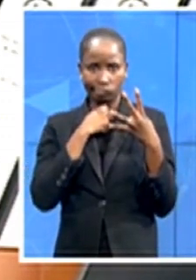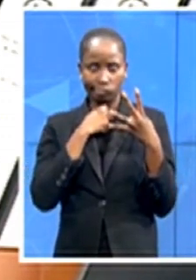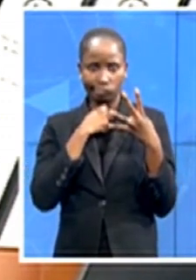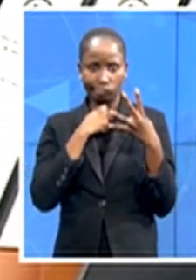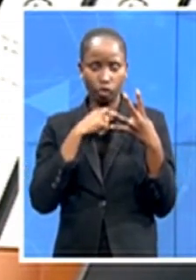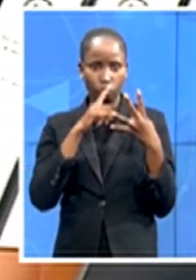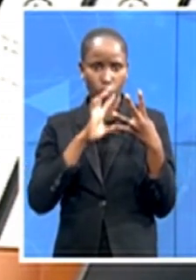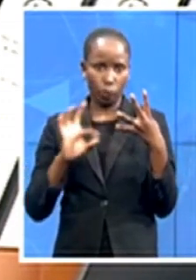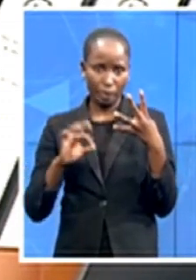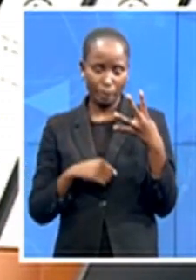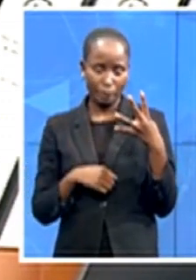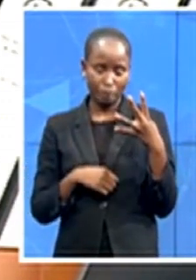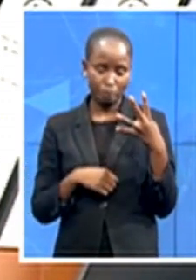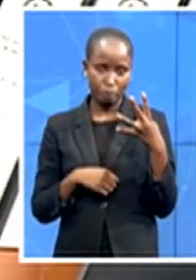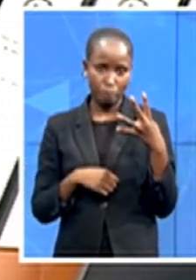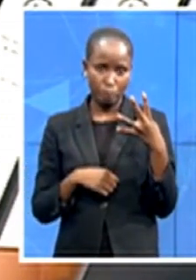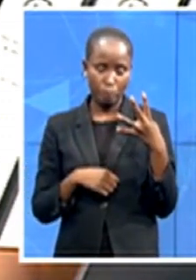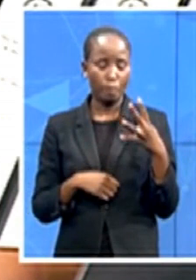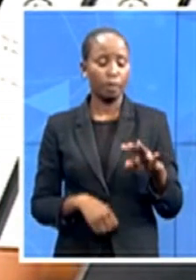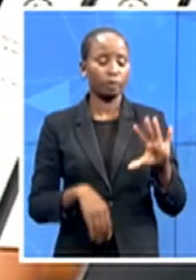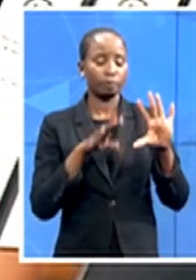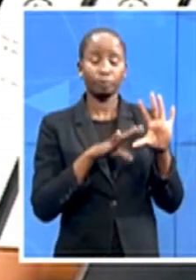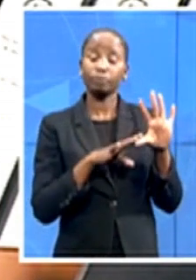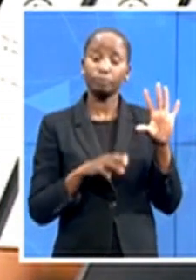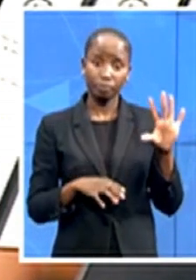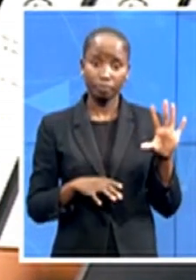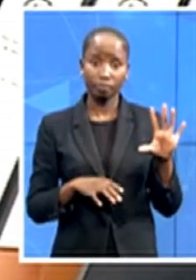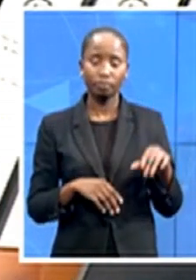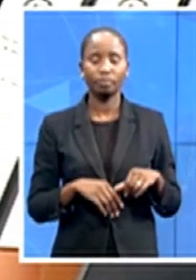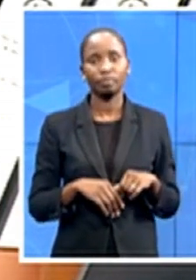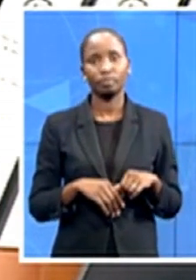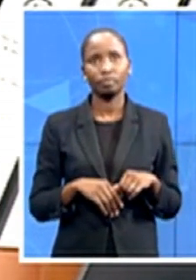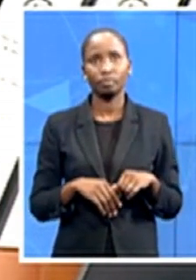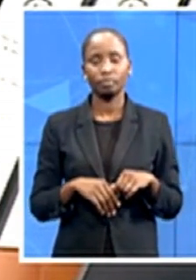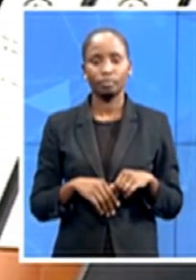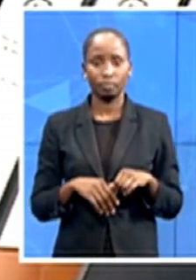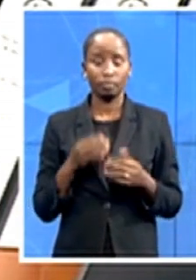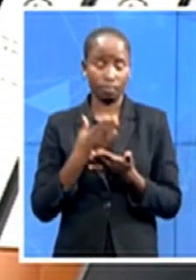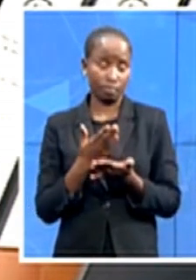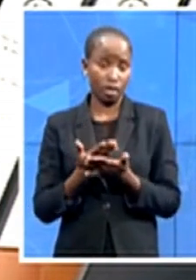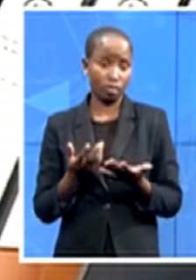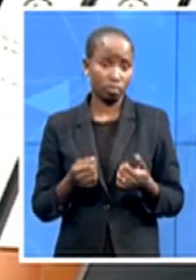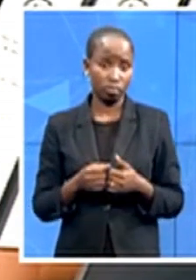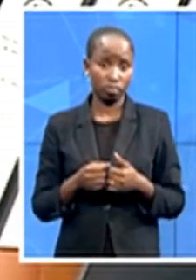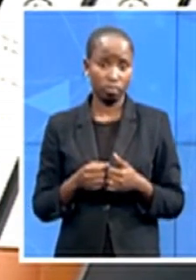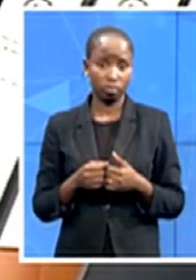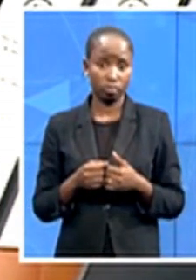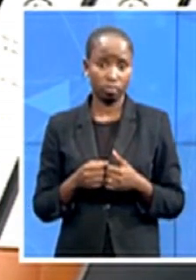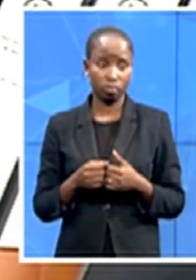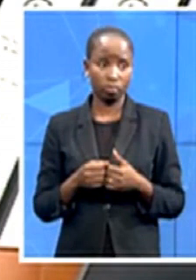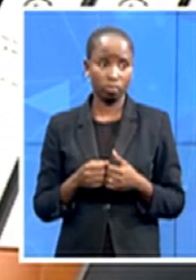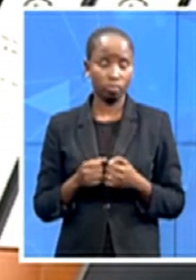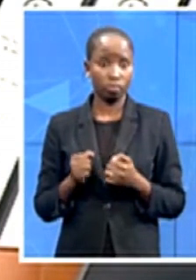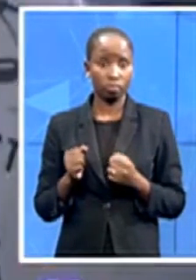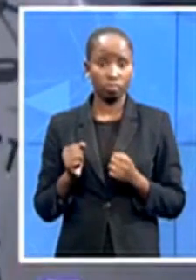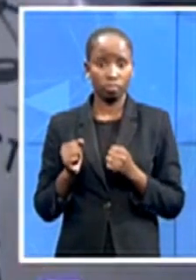And the fifth option would have been to remain, but to resist, hoping that we can turn